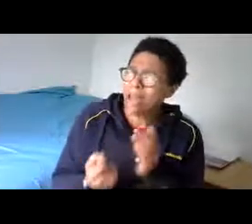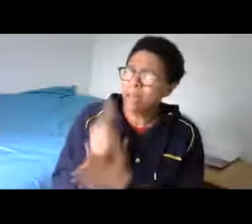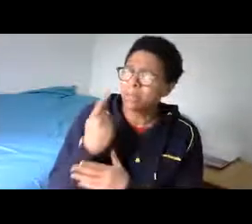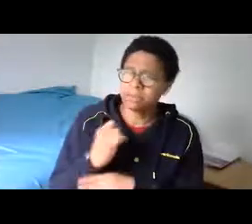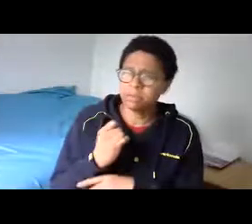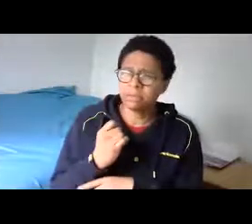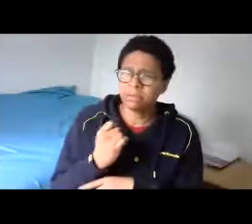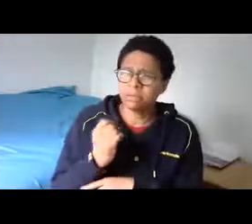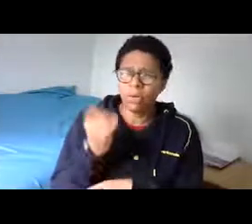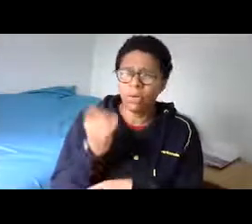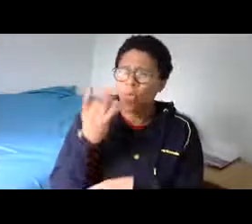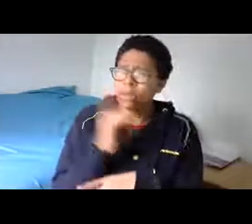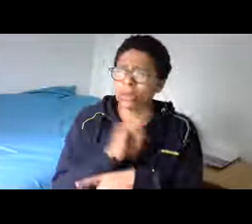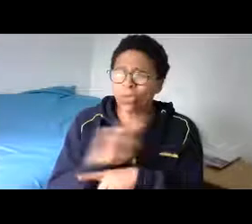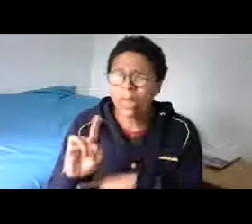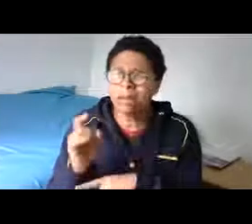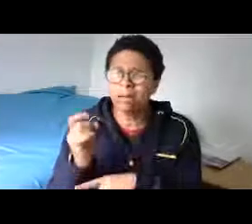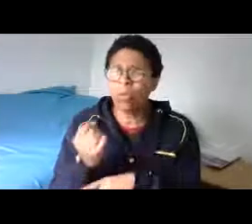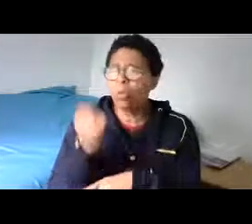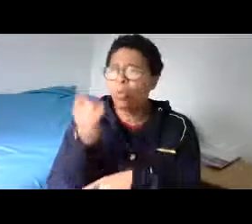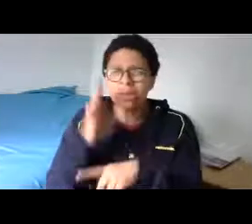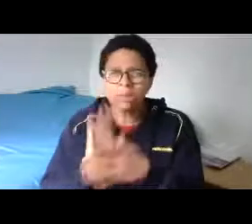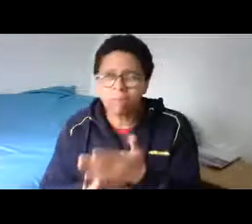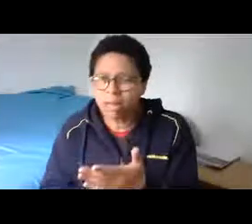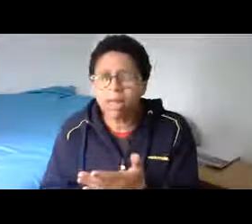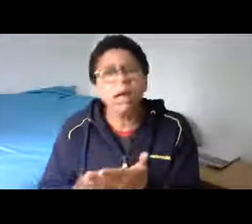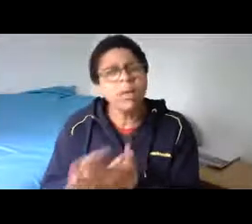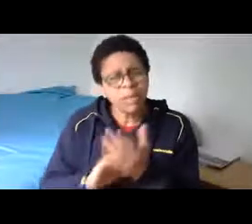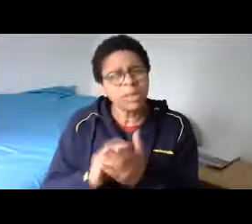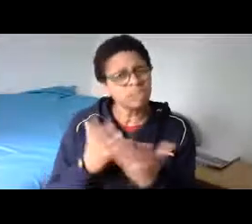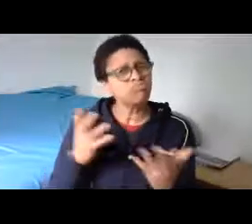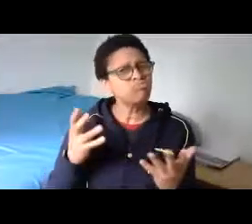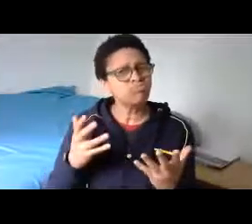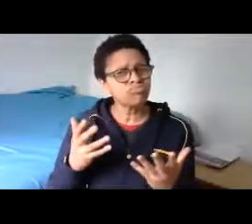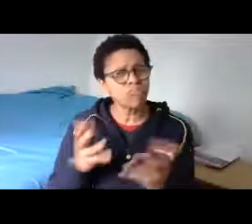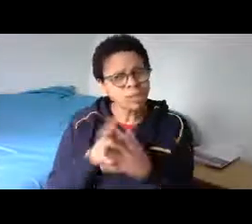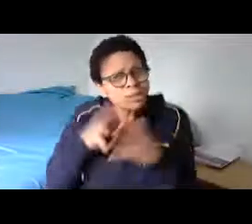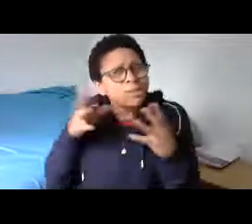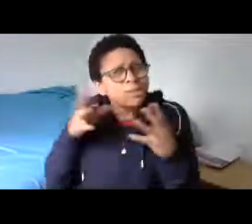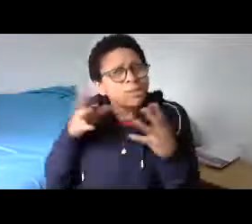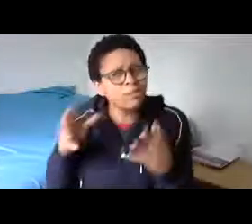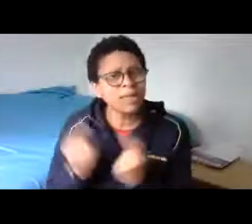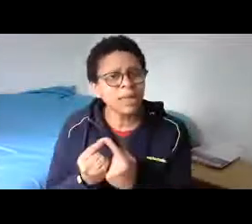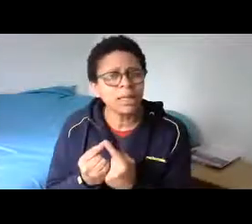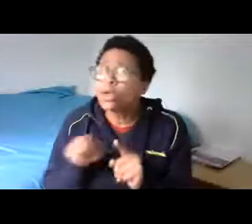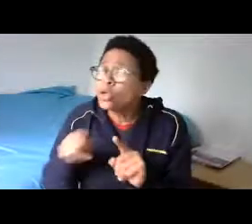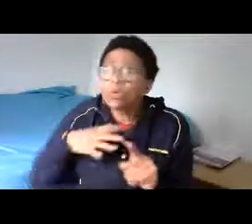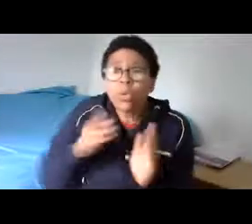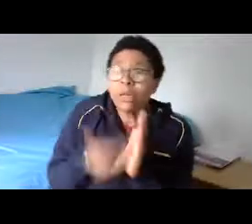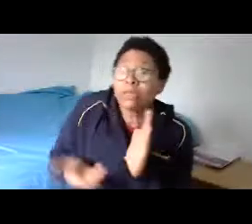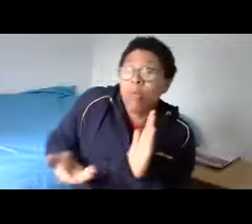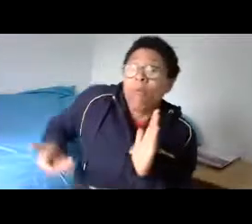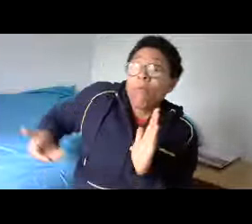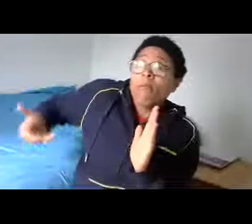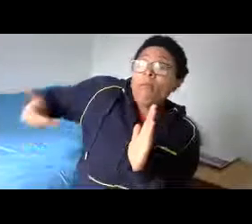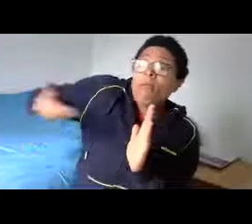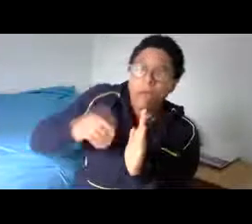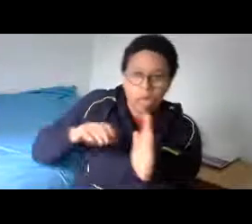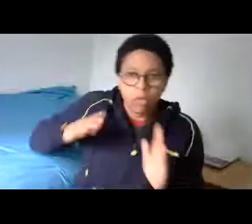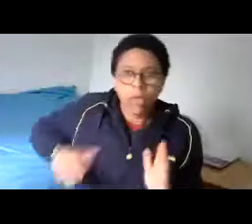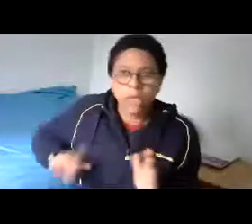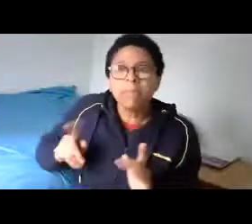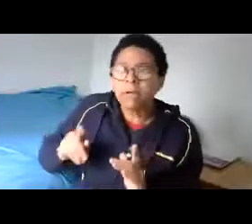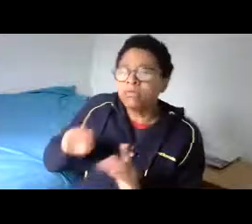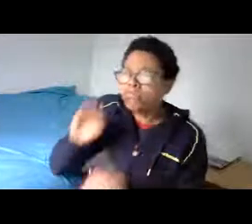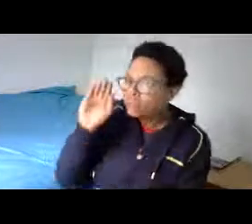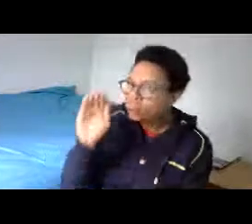to effectively kind of not necessarily exaggerate your needs, but remind them